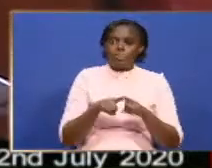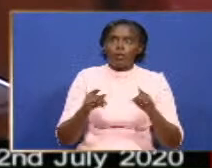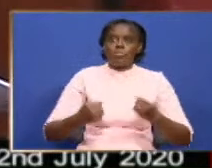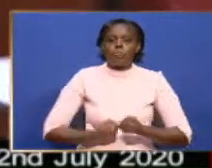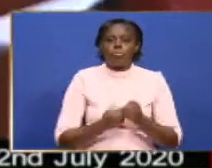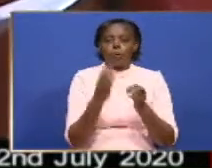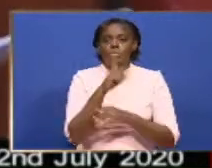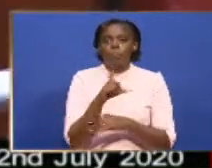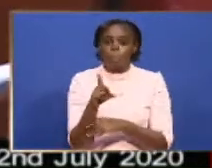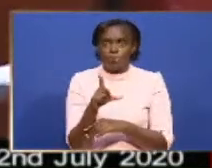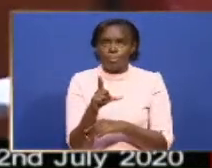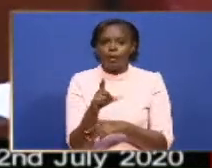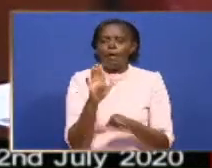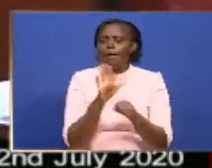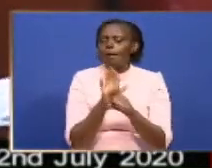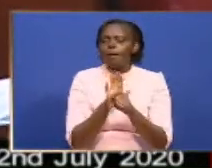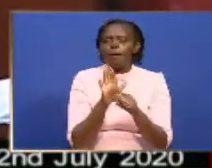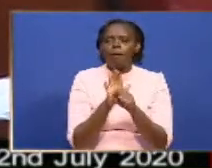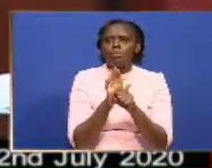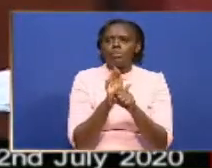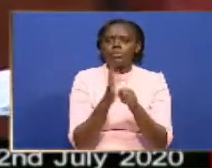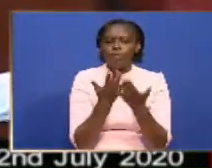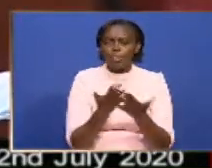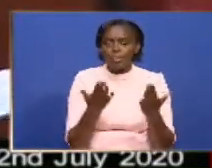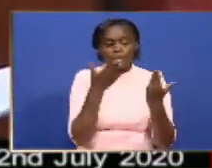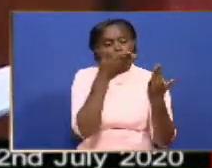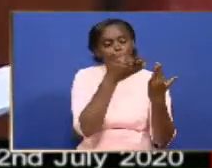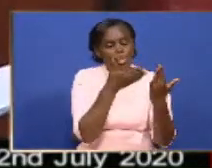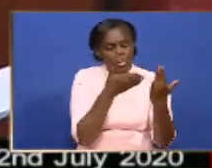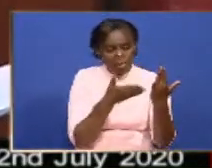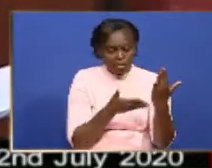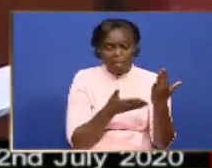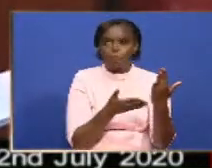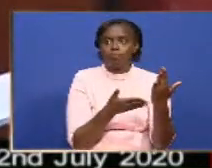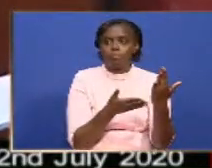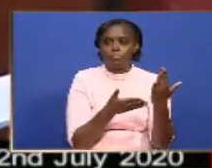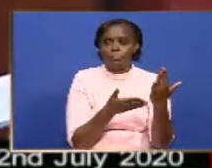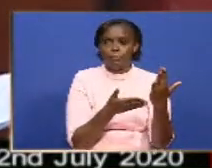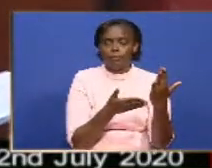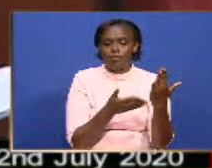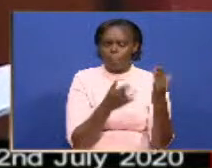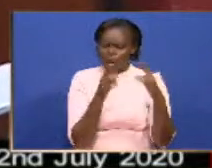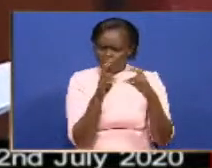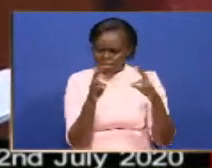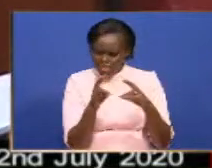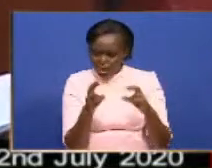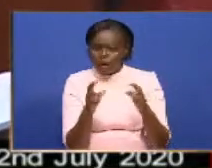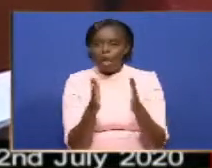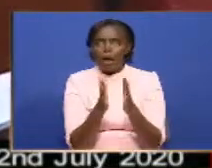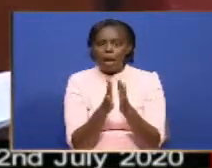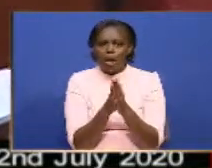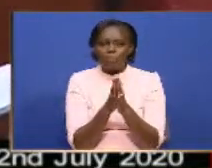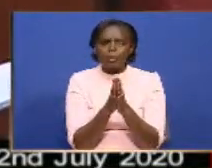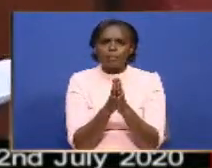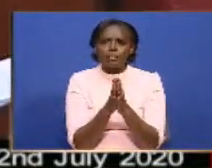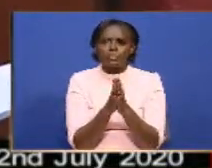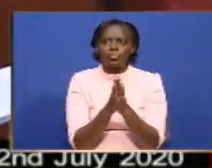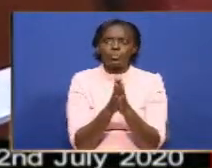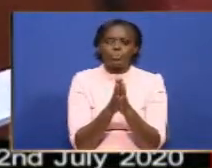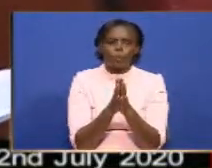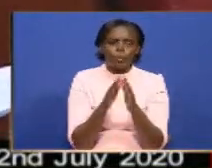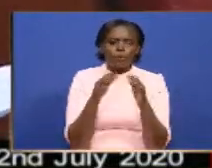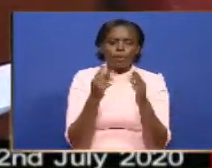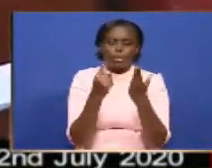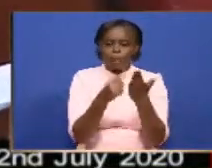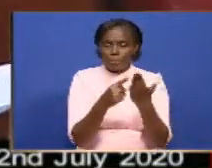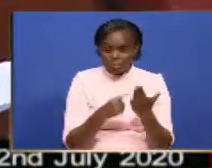this bill, there is a lot more to be is going to be investigated and interrogated, and we will be